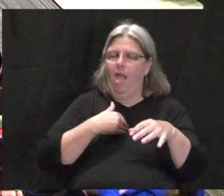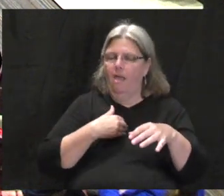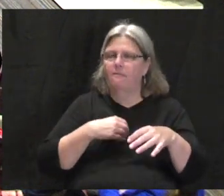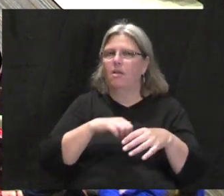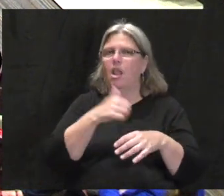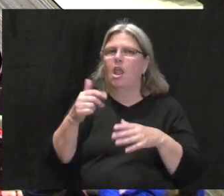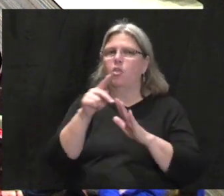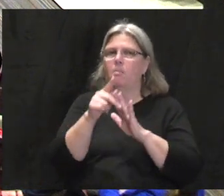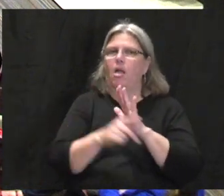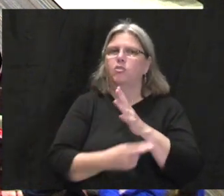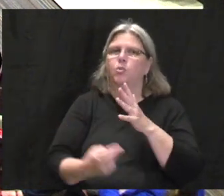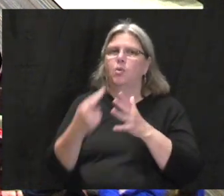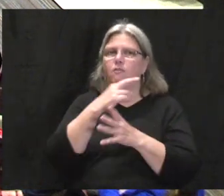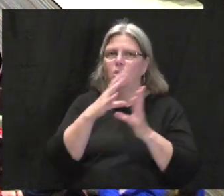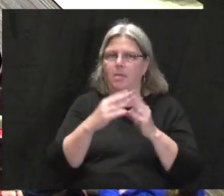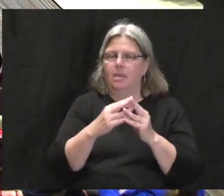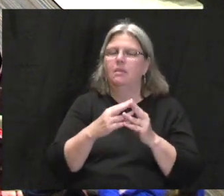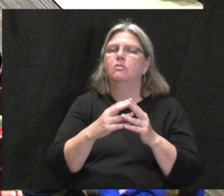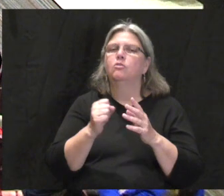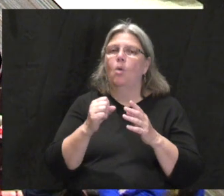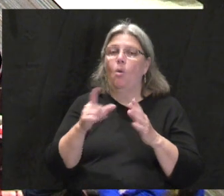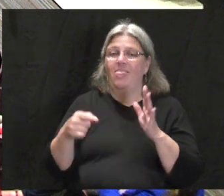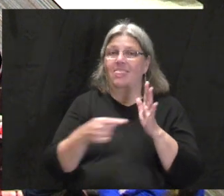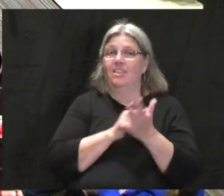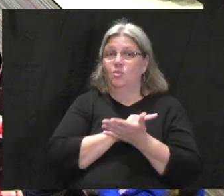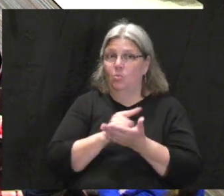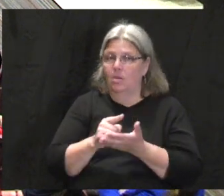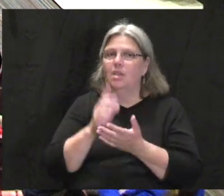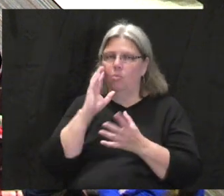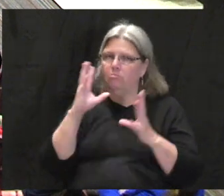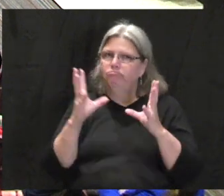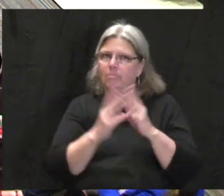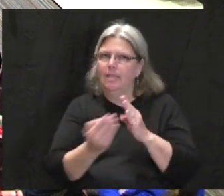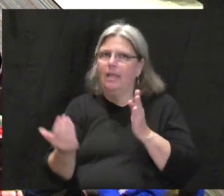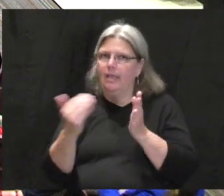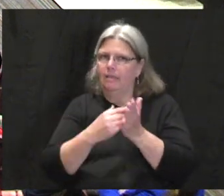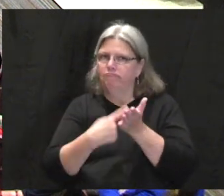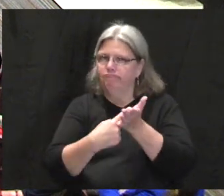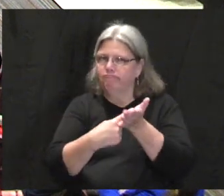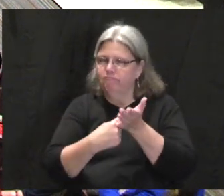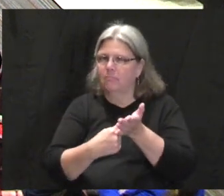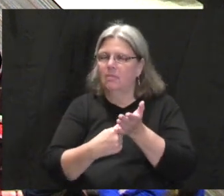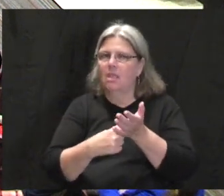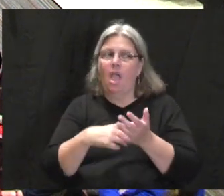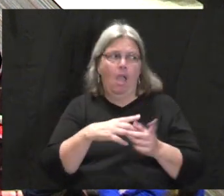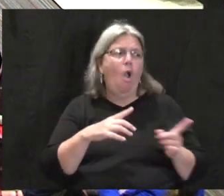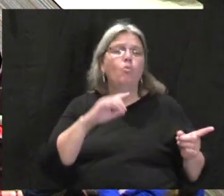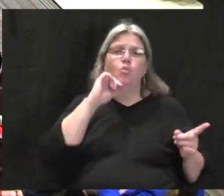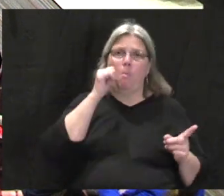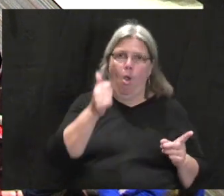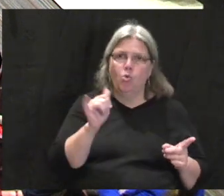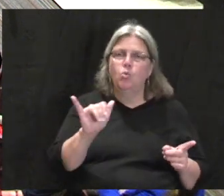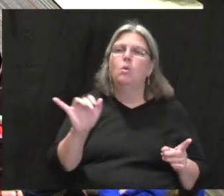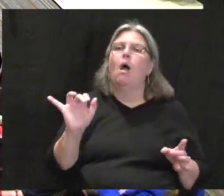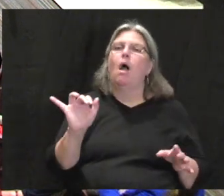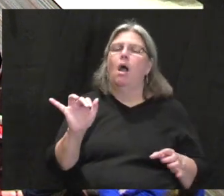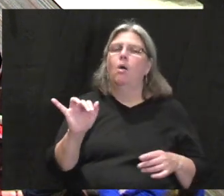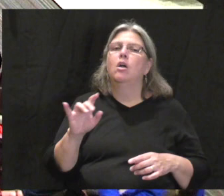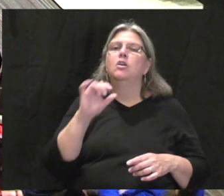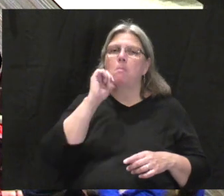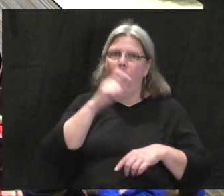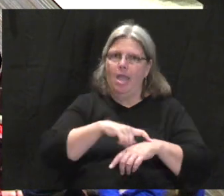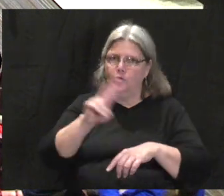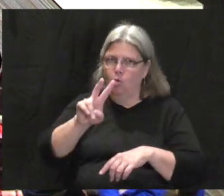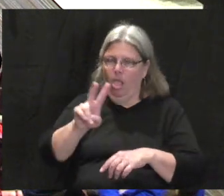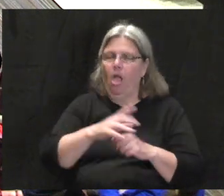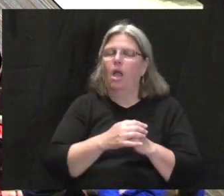2. So the J191 is the policy that talks about what our discipline procedures will be in place, and it